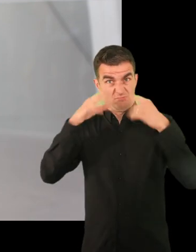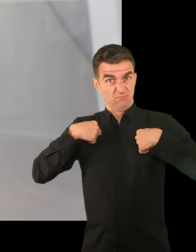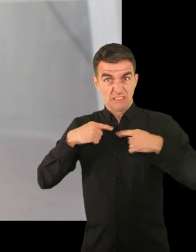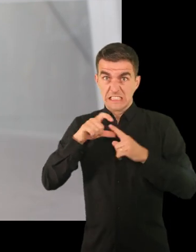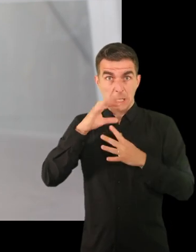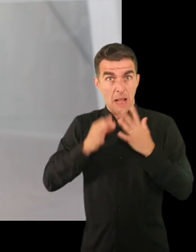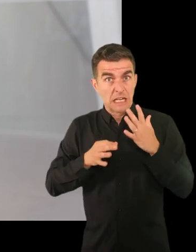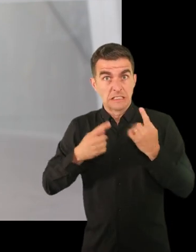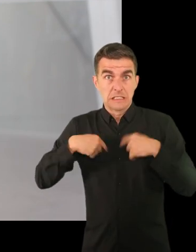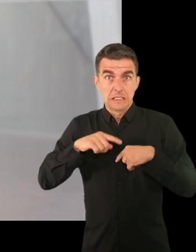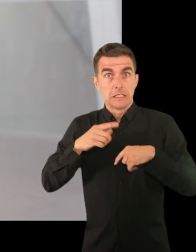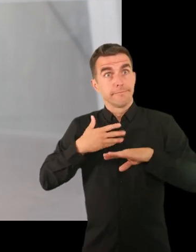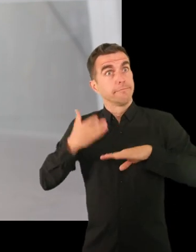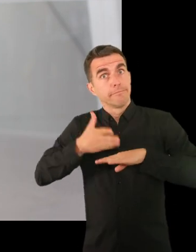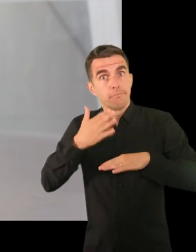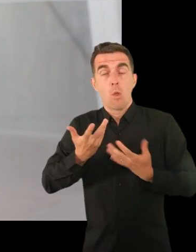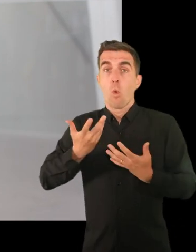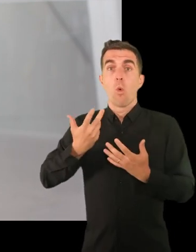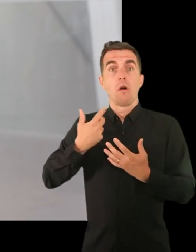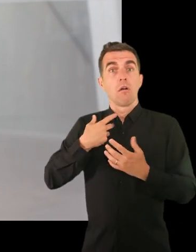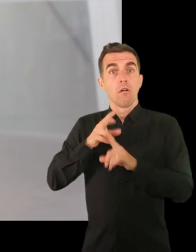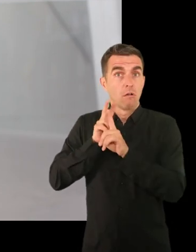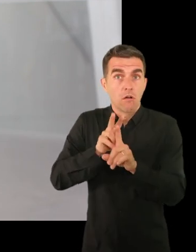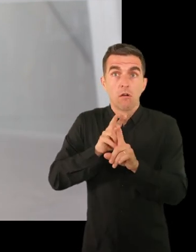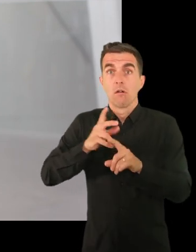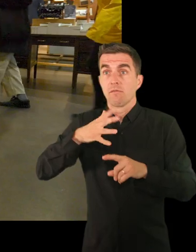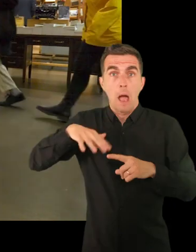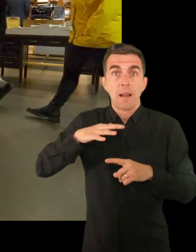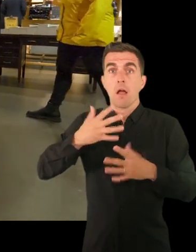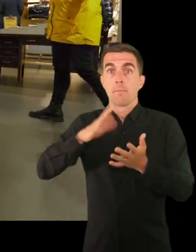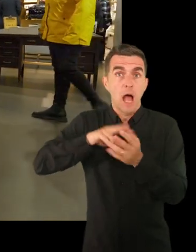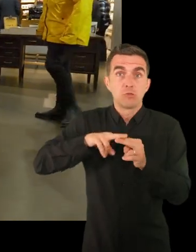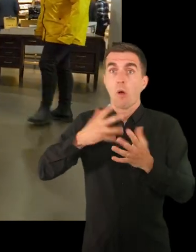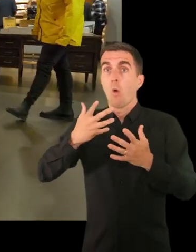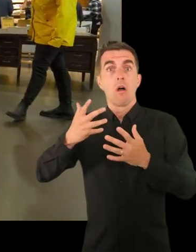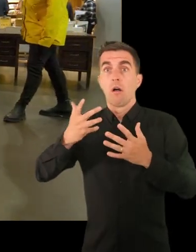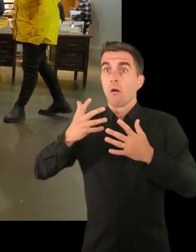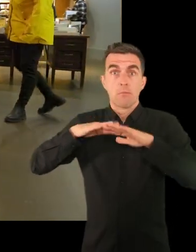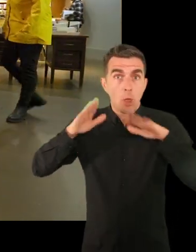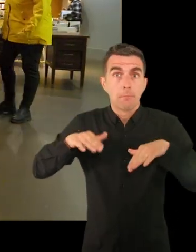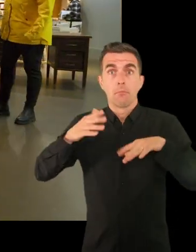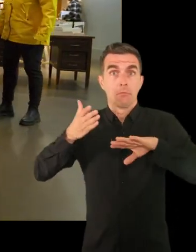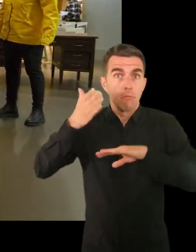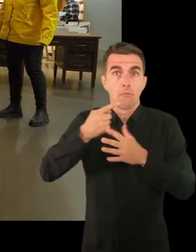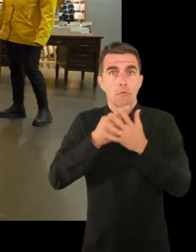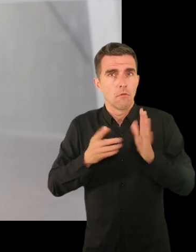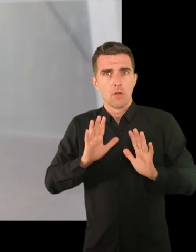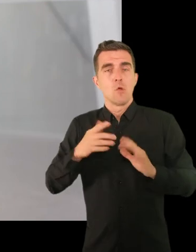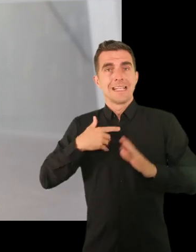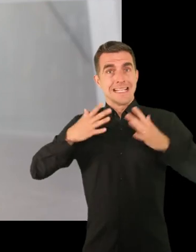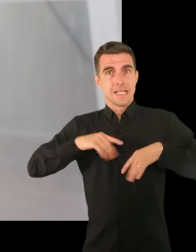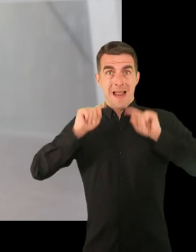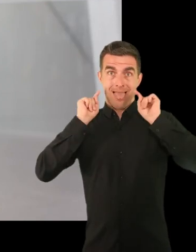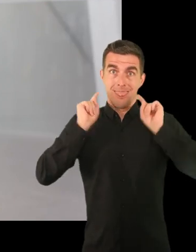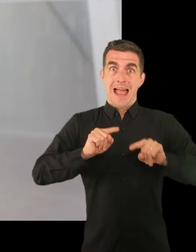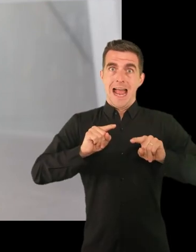imagined as disabled people to be consumers, to be parents, to be museum visitors. And that's why